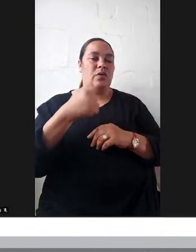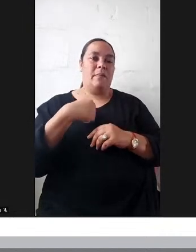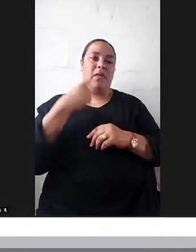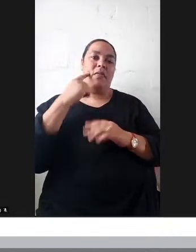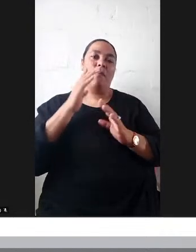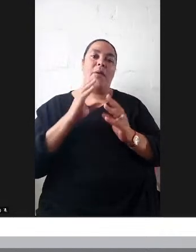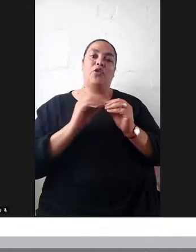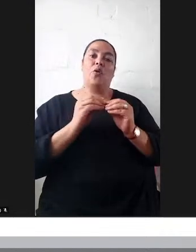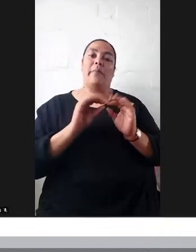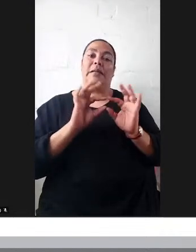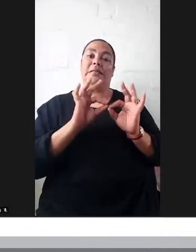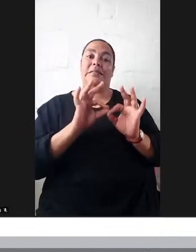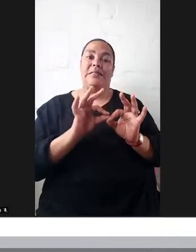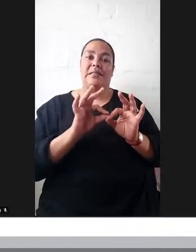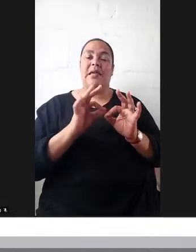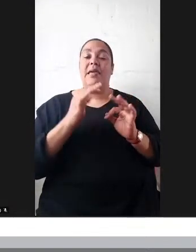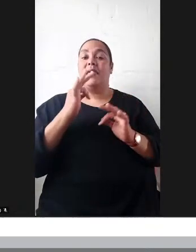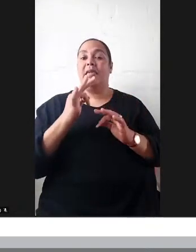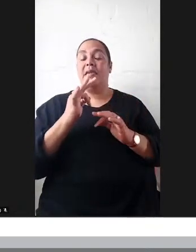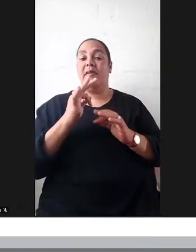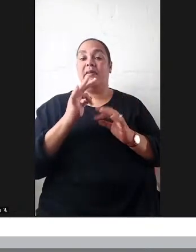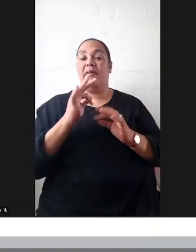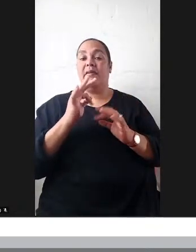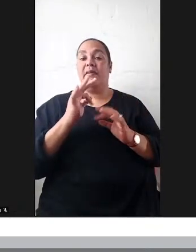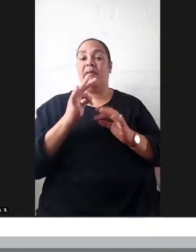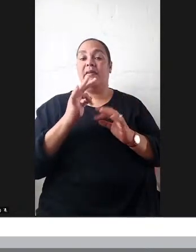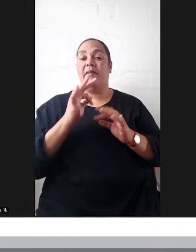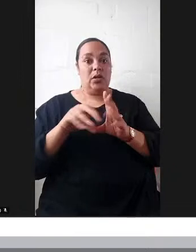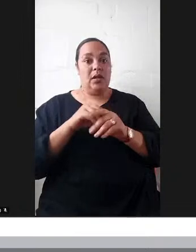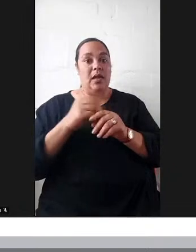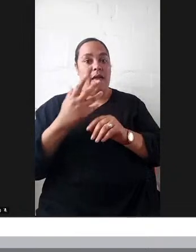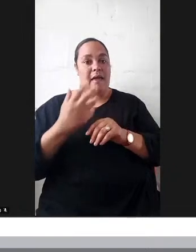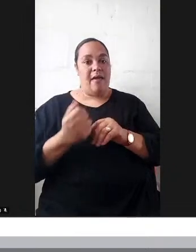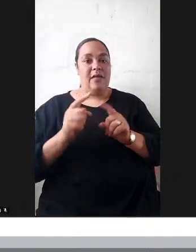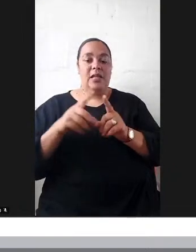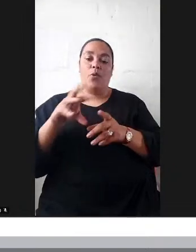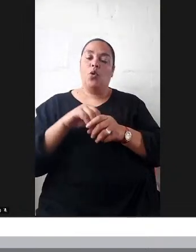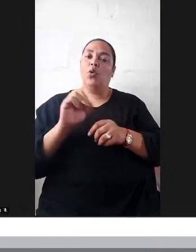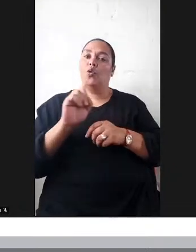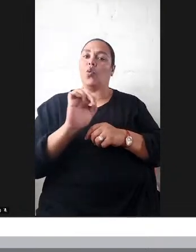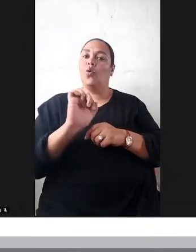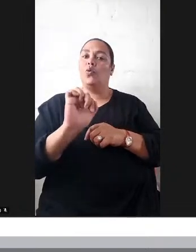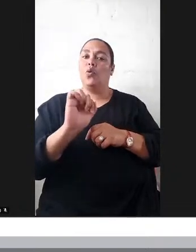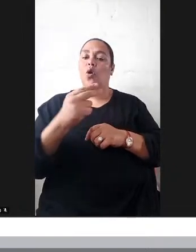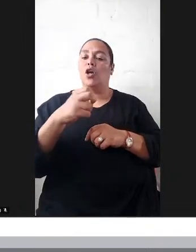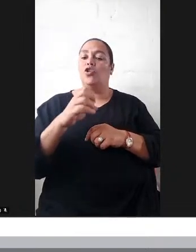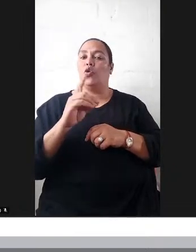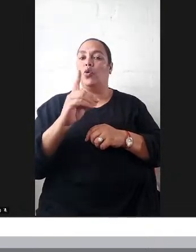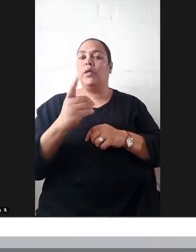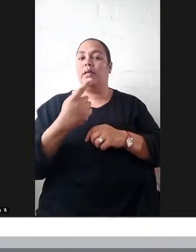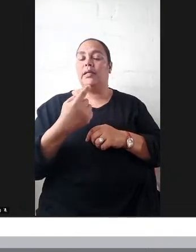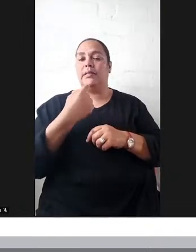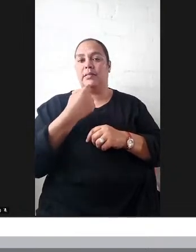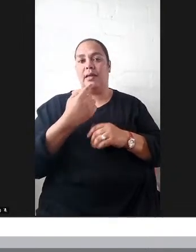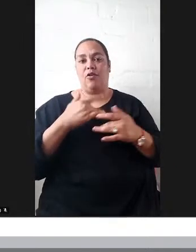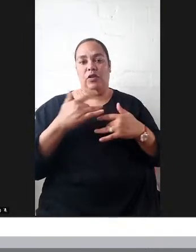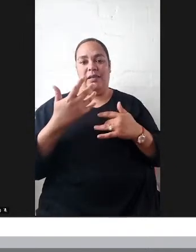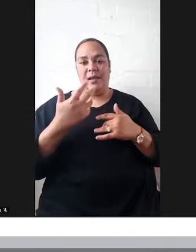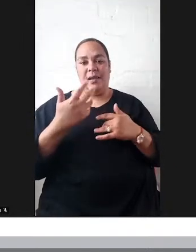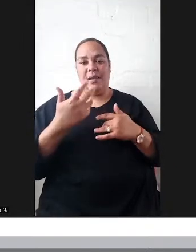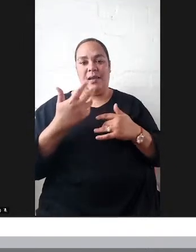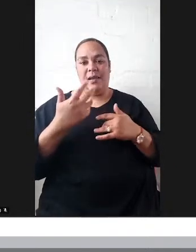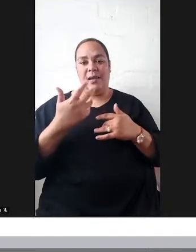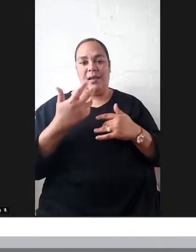a, whether in a footnote becomes important, including what the HOD is raising, because I think the issue of